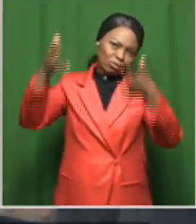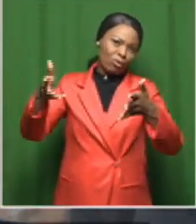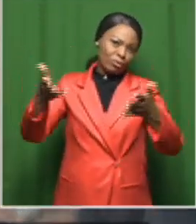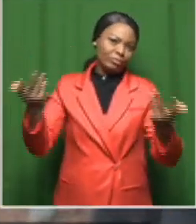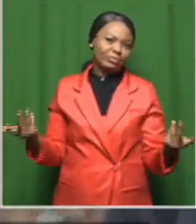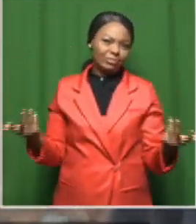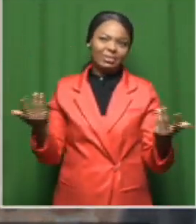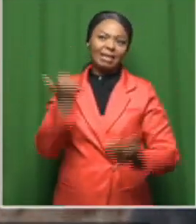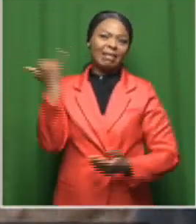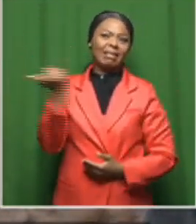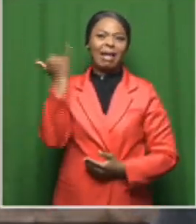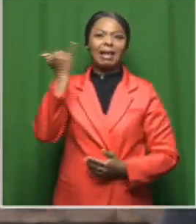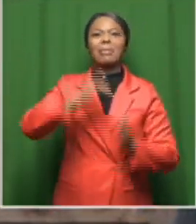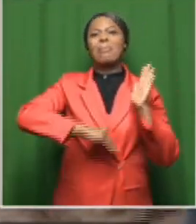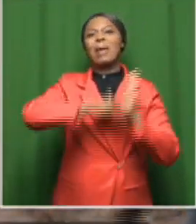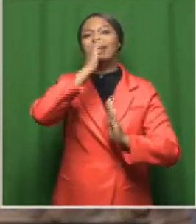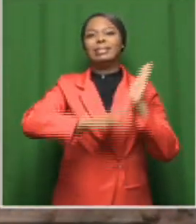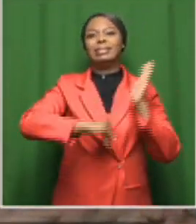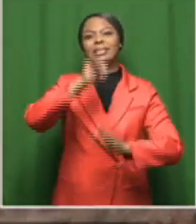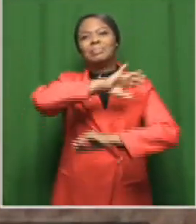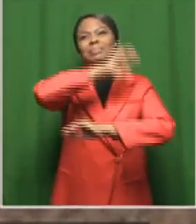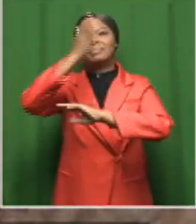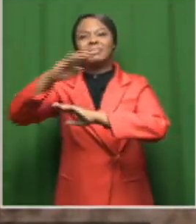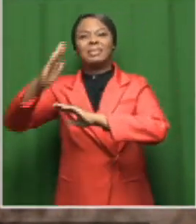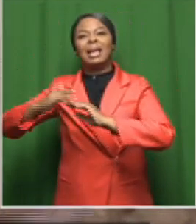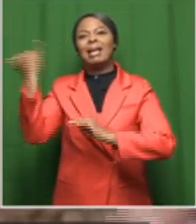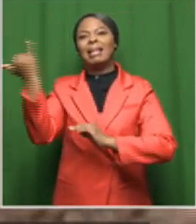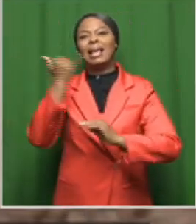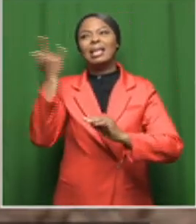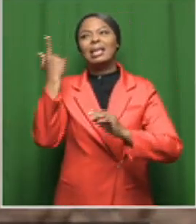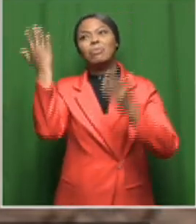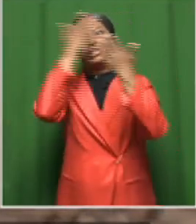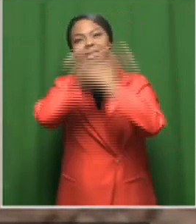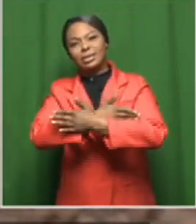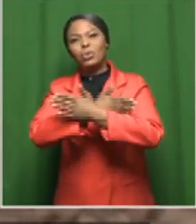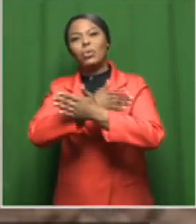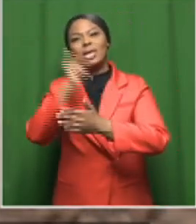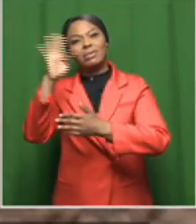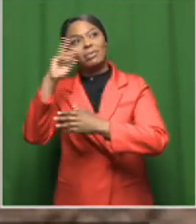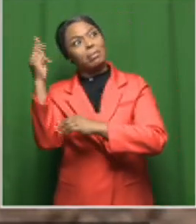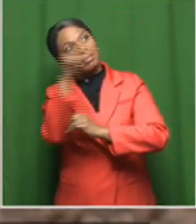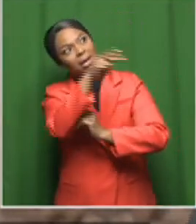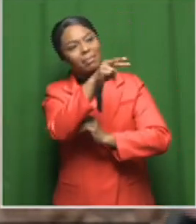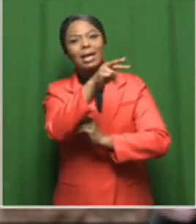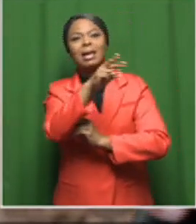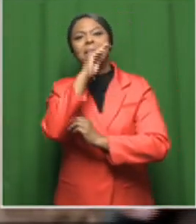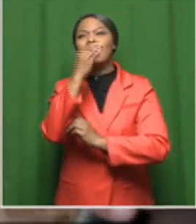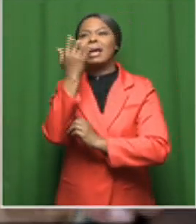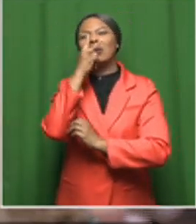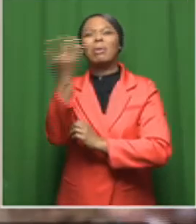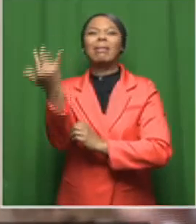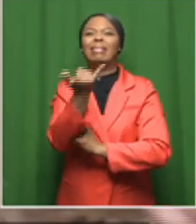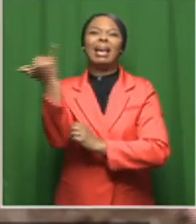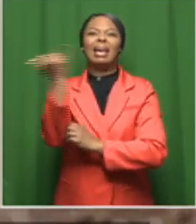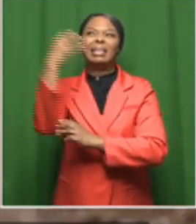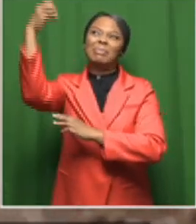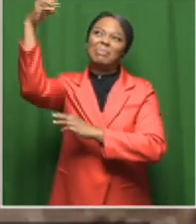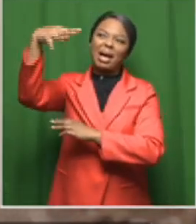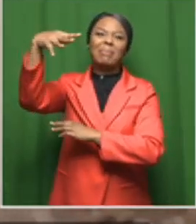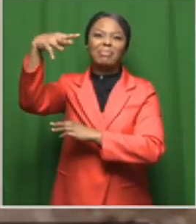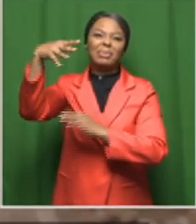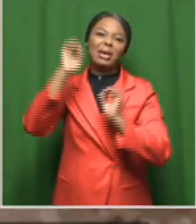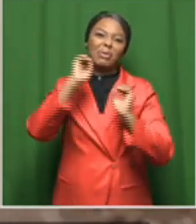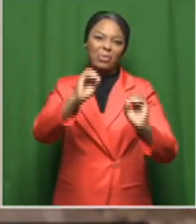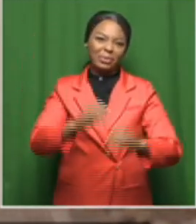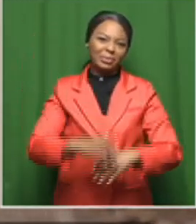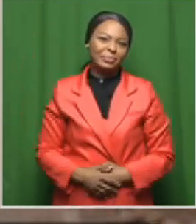like a painting every time I look up during the night. Yeah, it is incredible. I mean, when you talk about stargazing, we did that last night, and last night